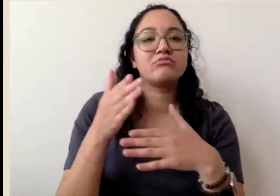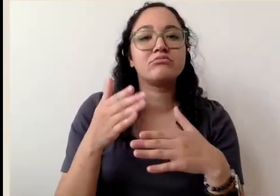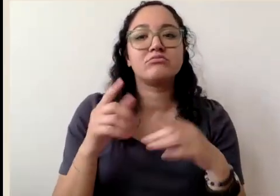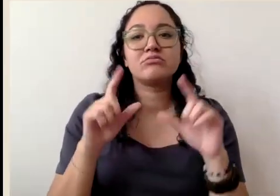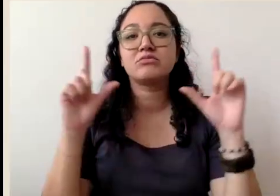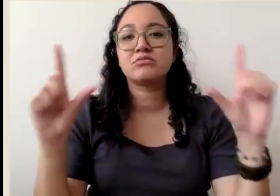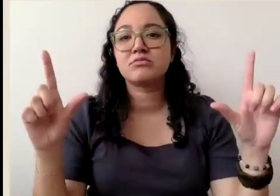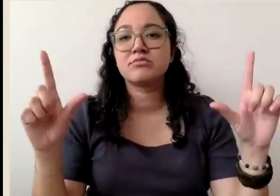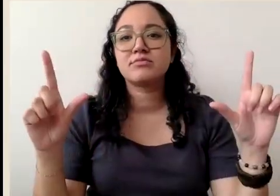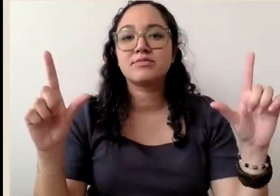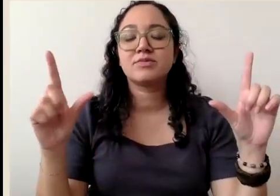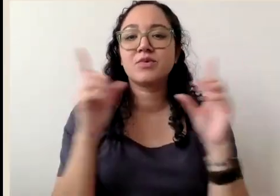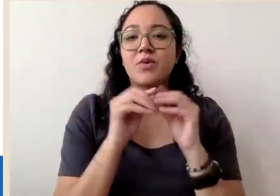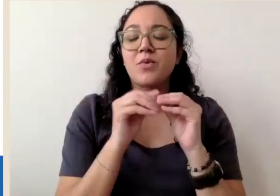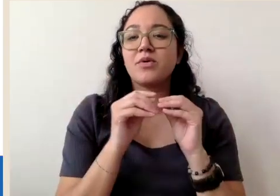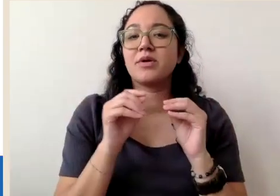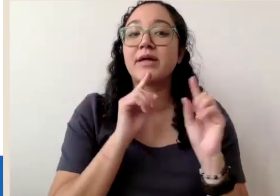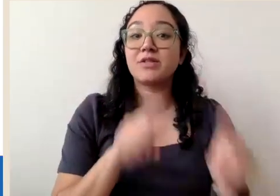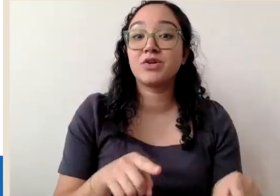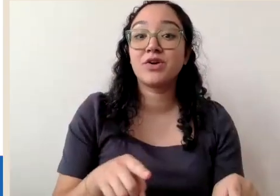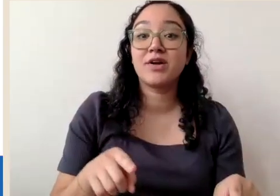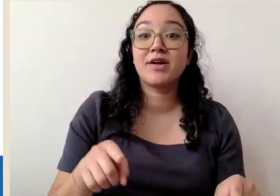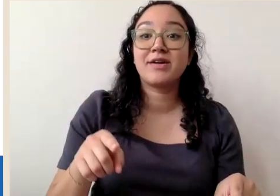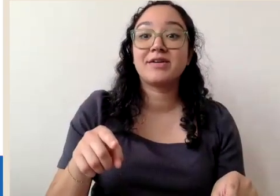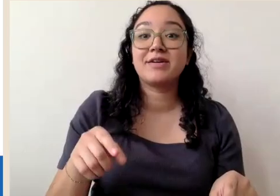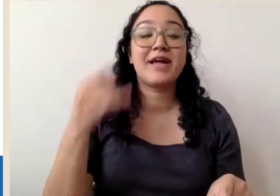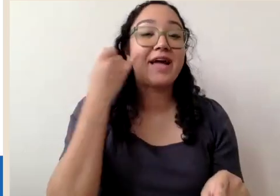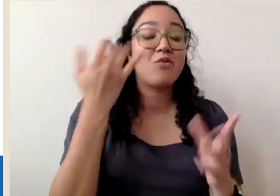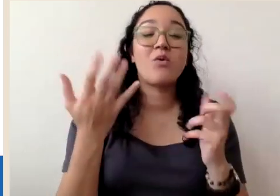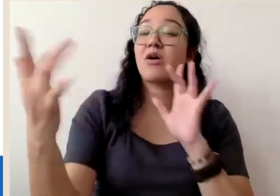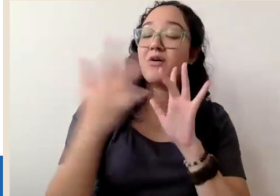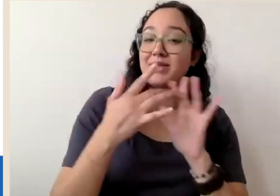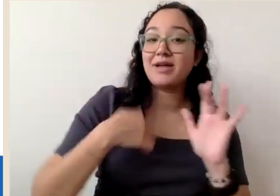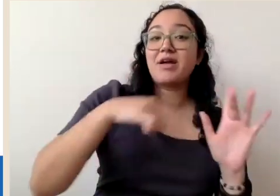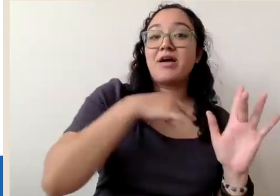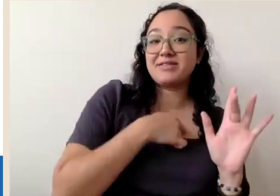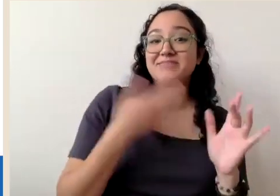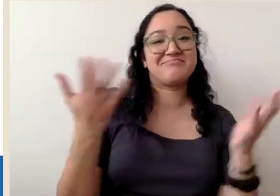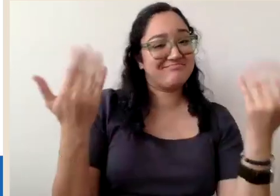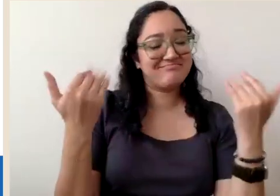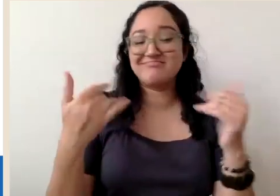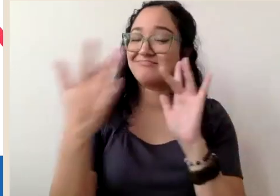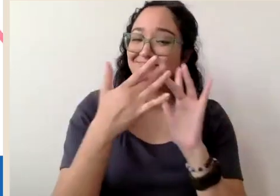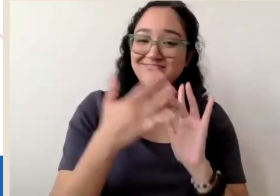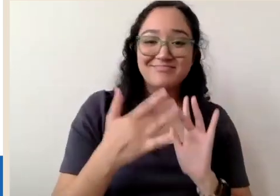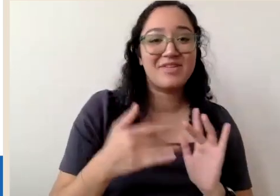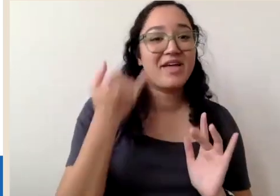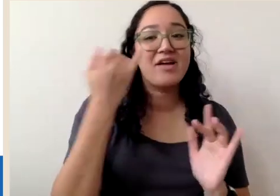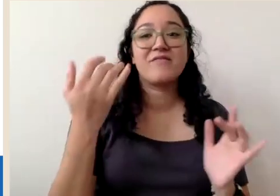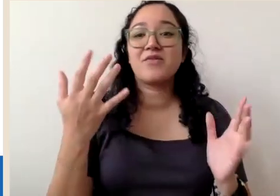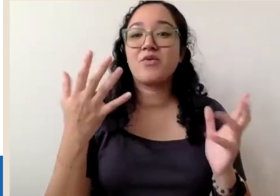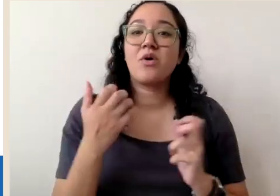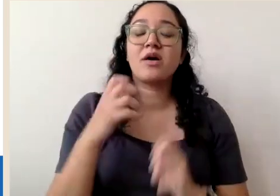time to answer the last question and to get in contact with us, definitely feel free to reach out to us. If you want to stay in contact, you can